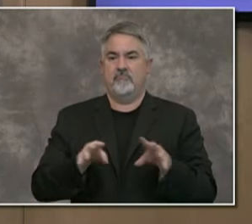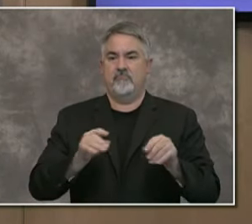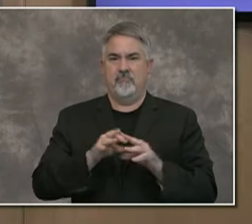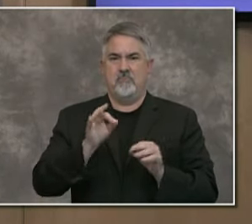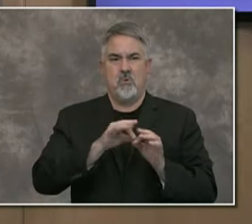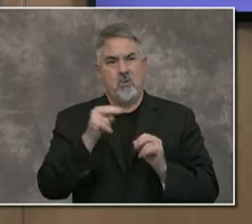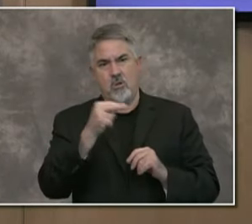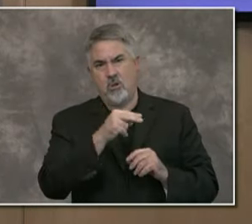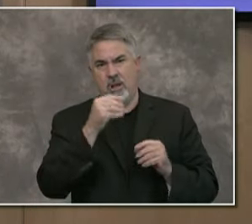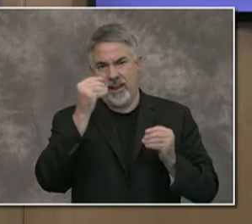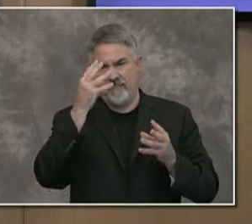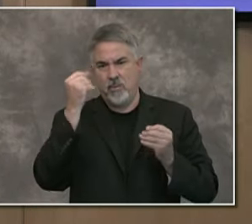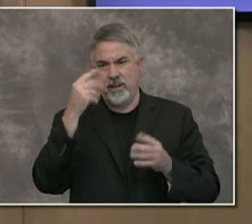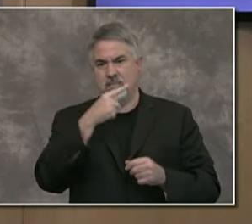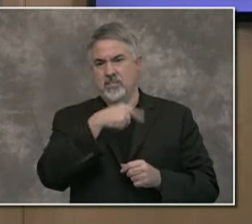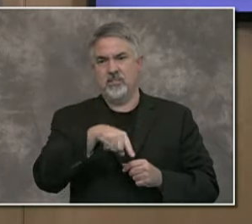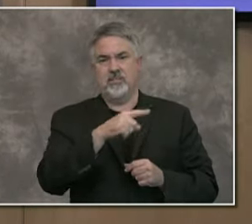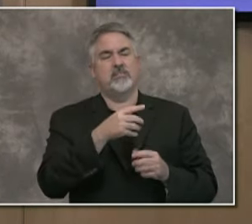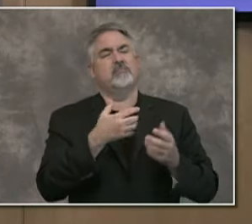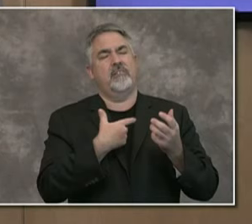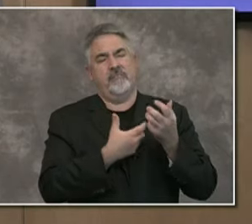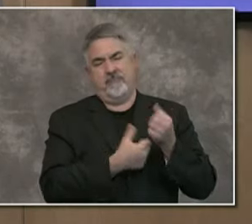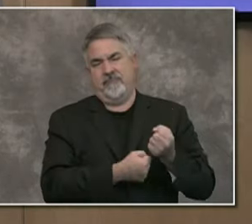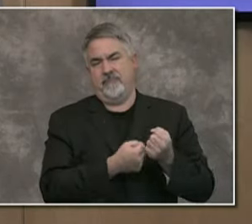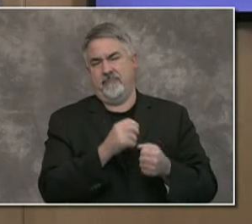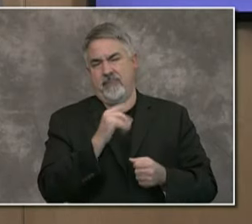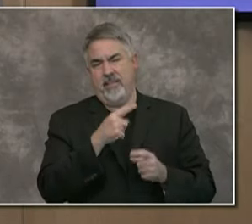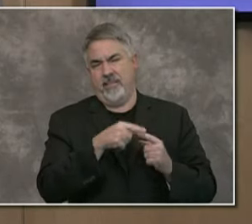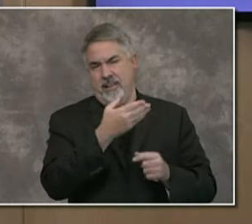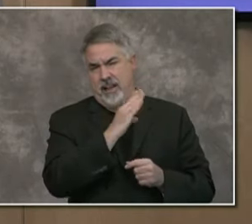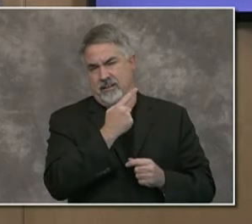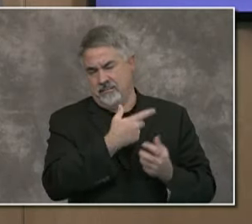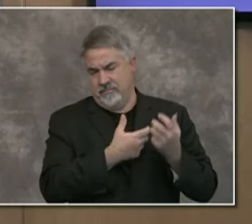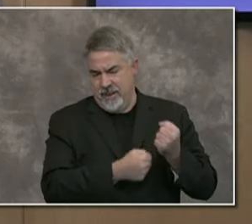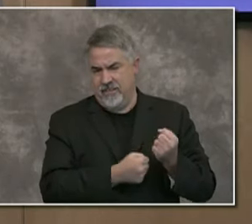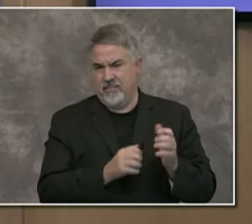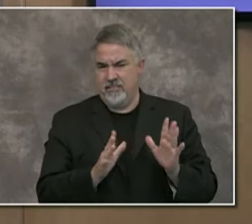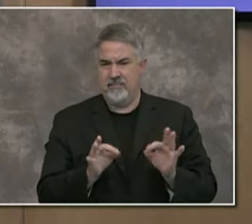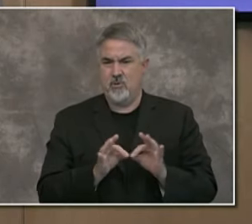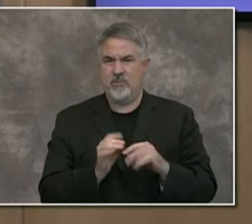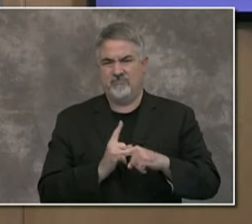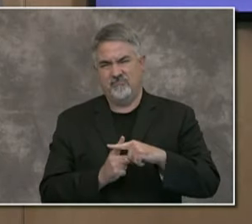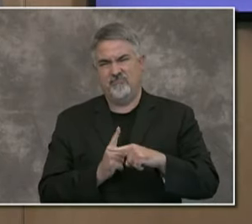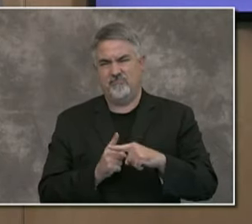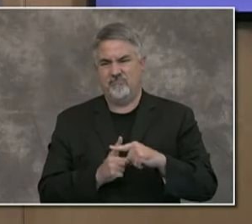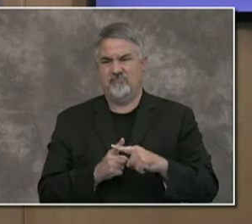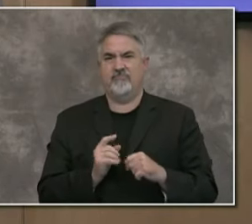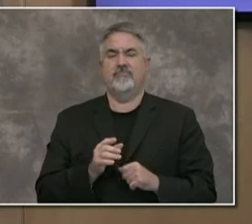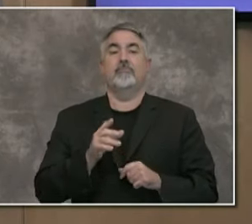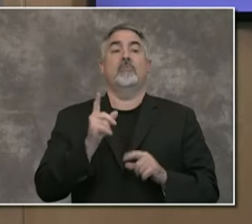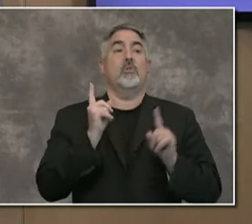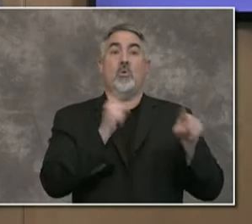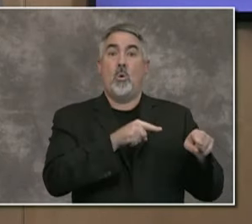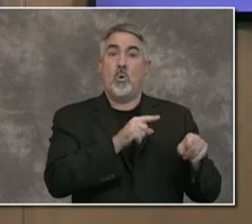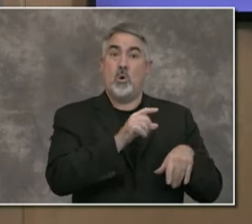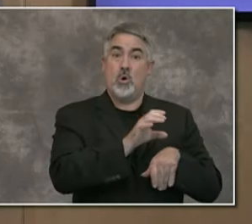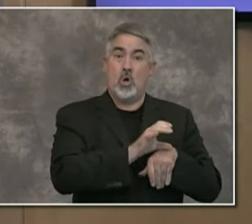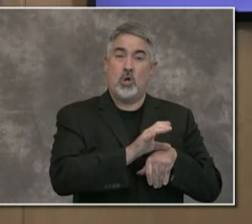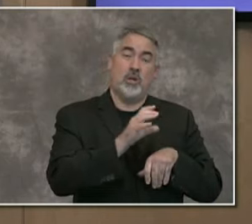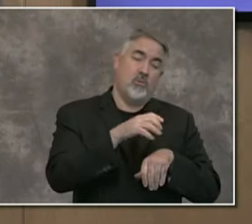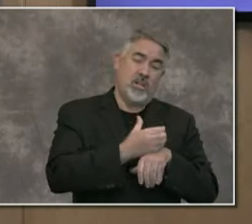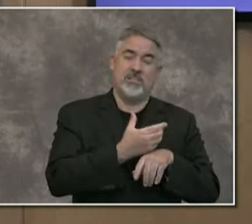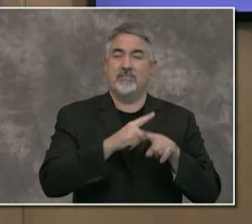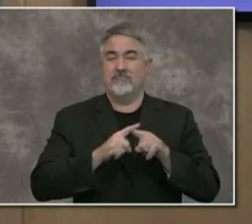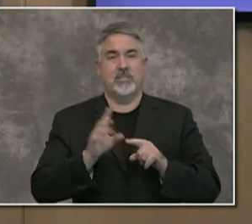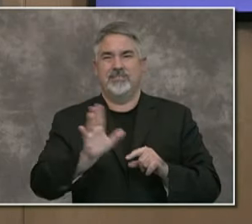practice your faith. Keep the faith, but please keep it online. Today we have some important